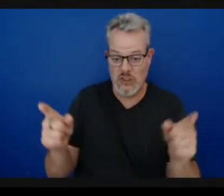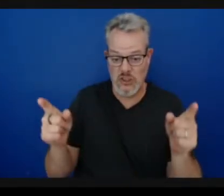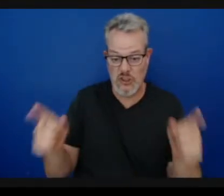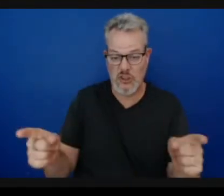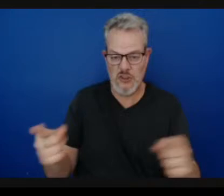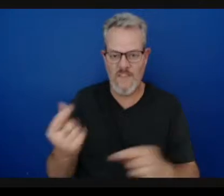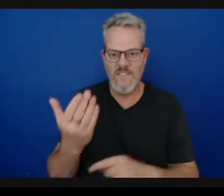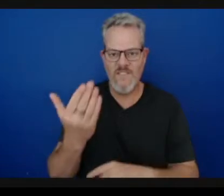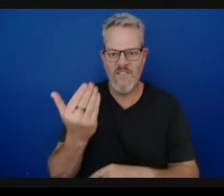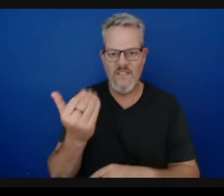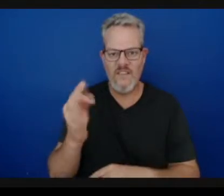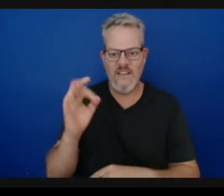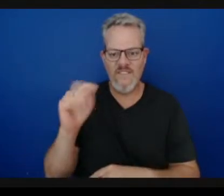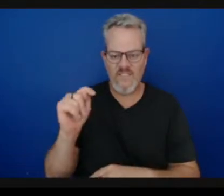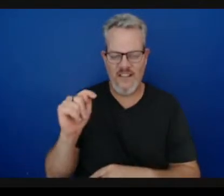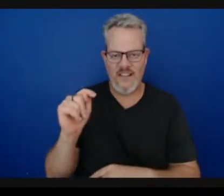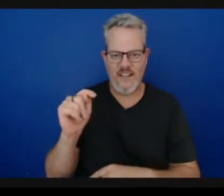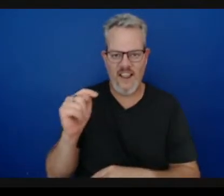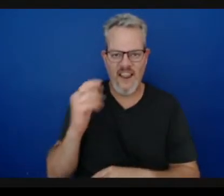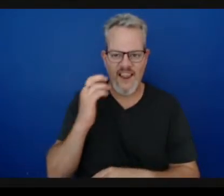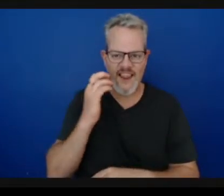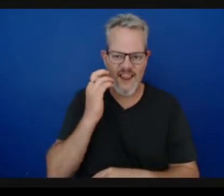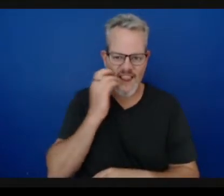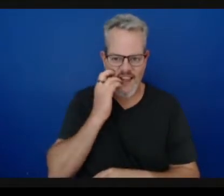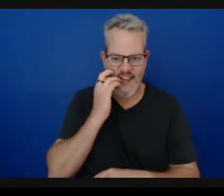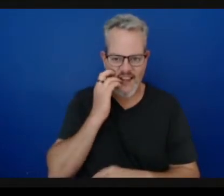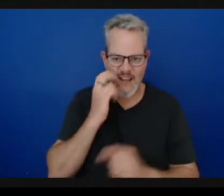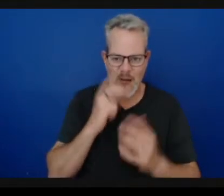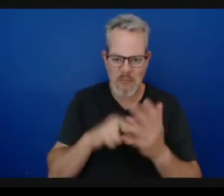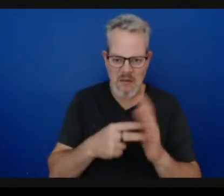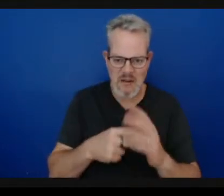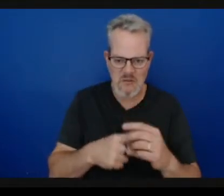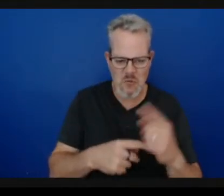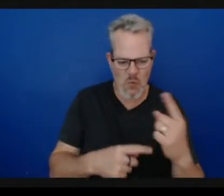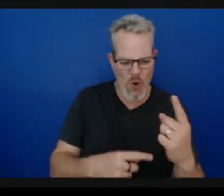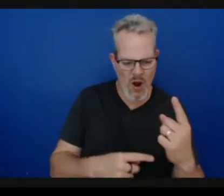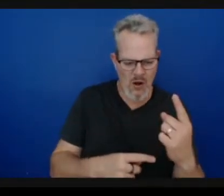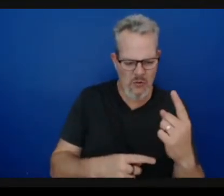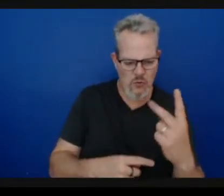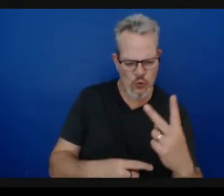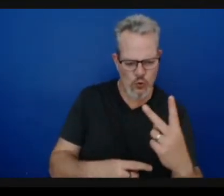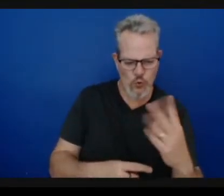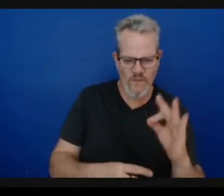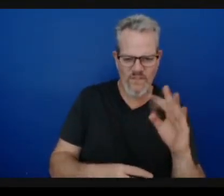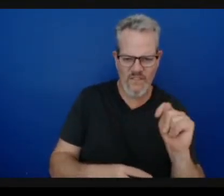the forerunner fingers being about 1 foot to 2 feet in thickness.